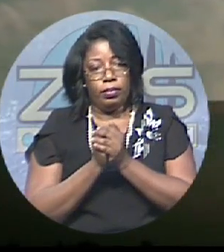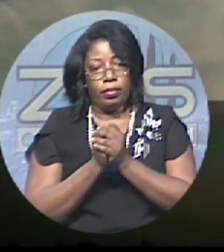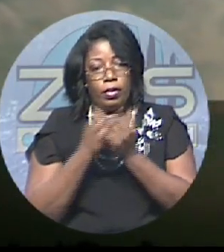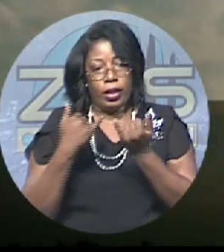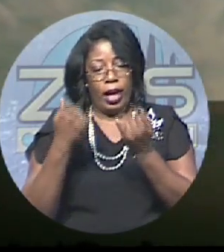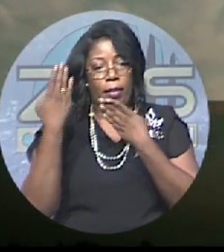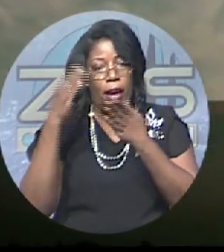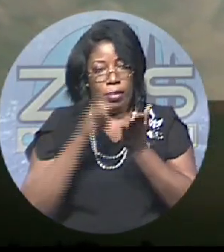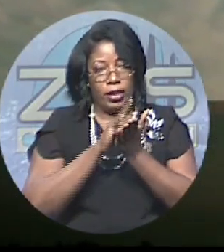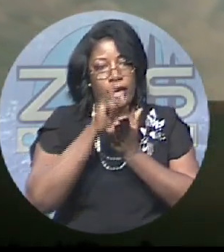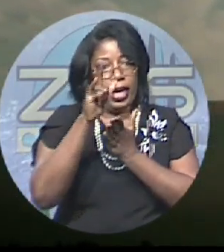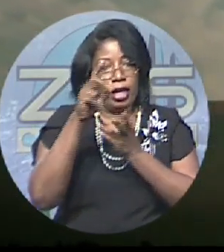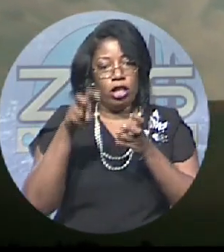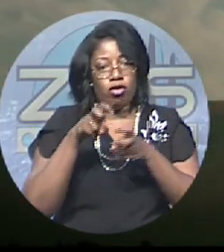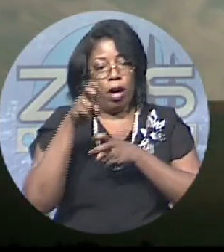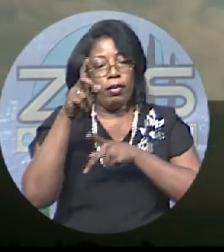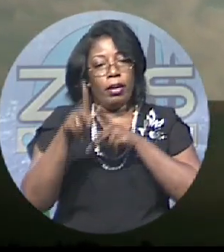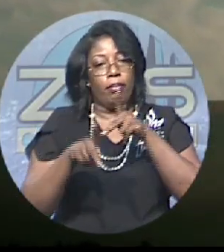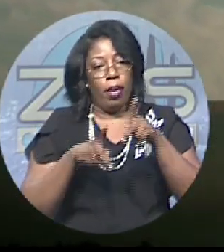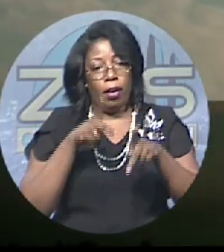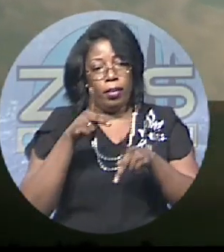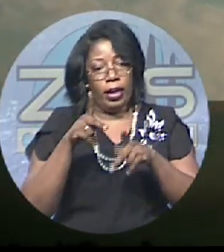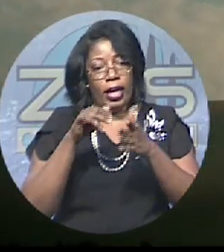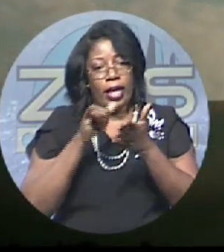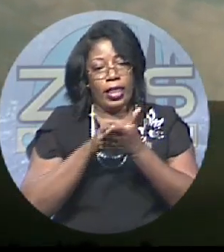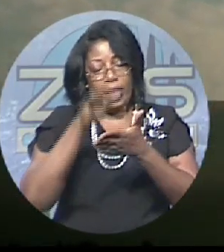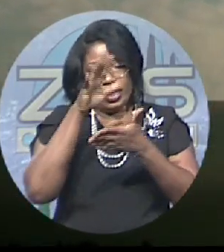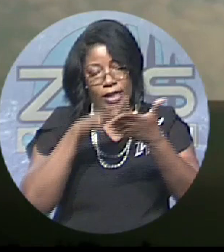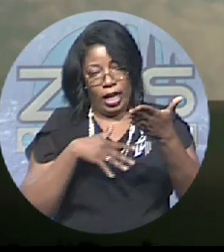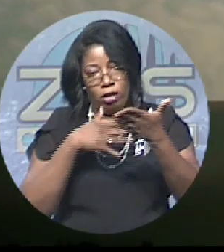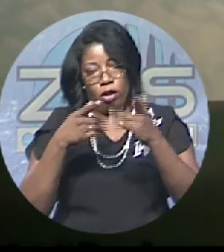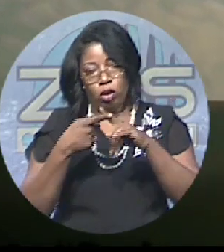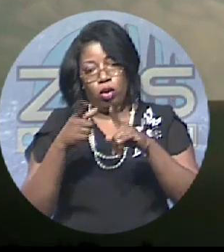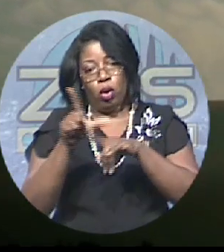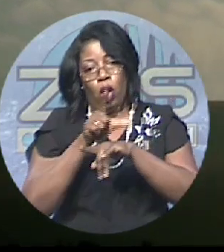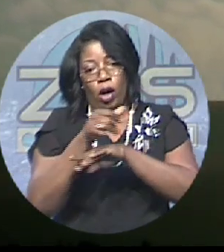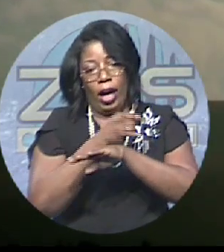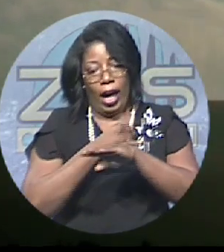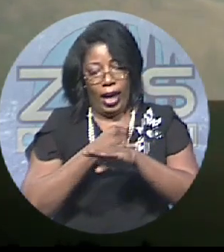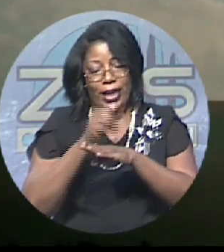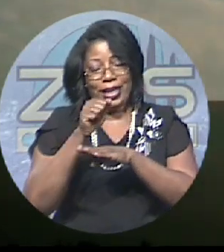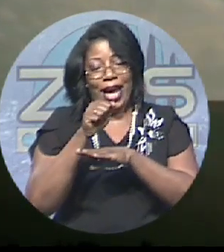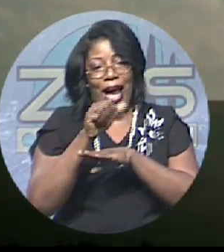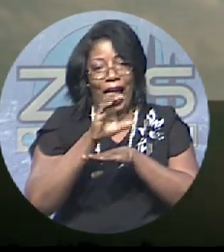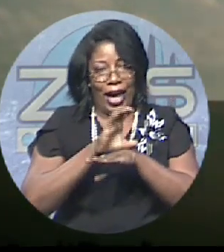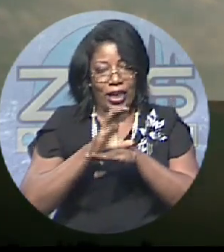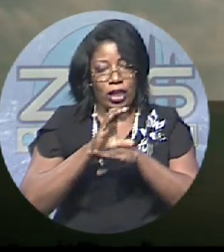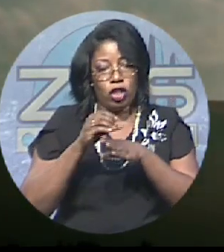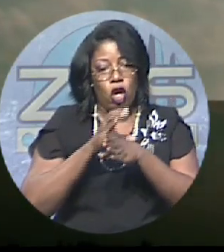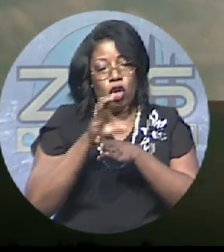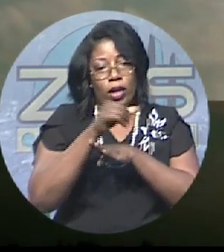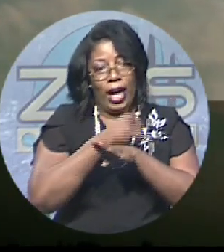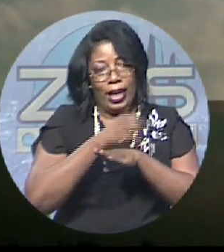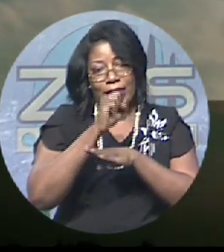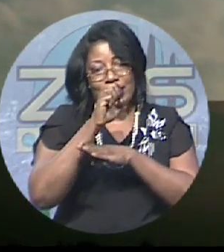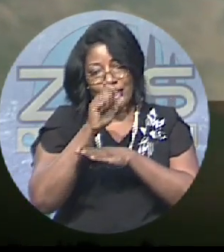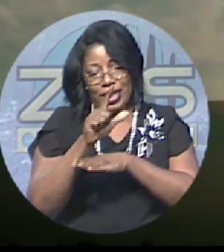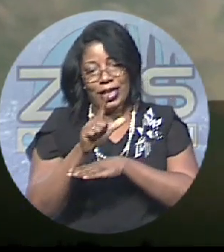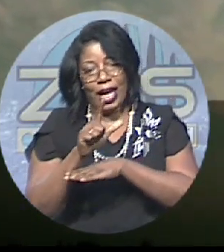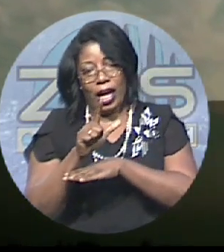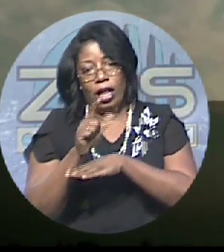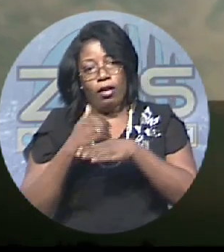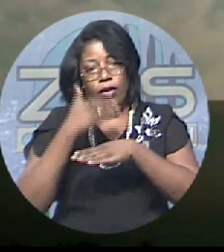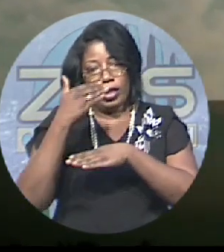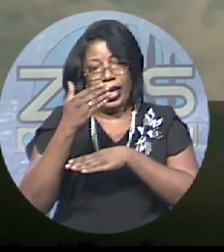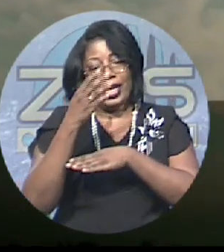Bahamas Air is advising the traveling public that persons scheduled to travel to Long Island, Acklands, Crooked Island, and San Salvador over